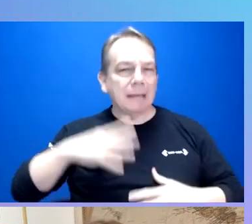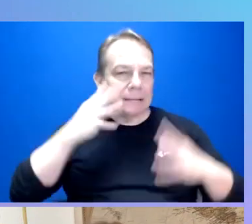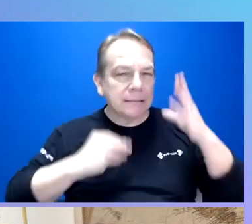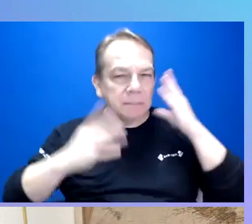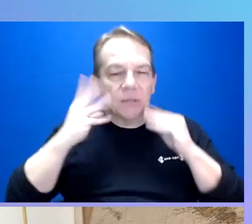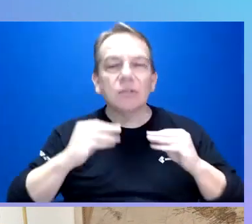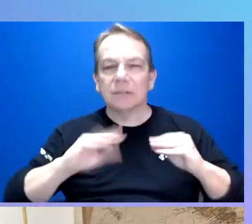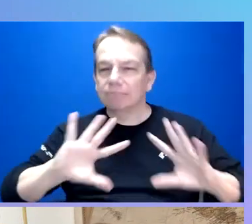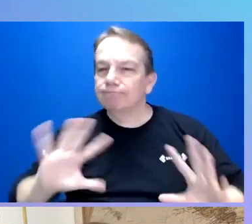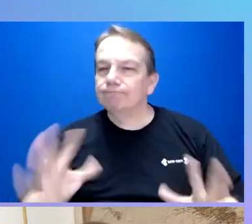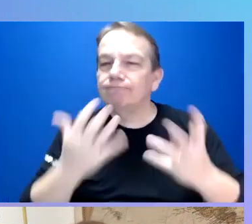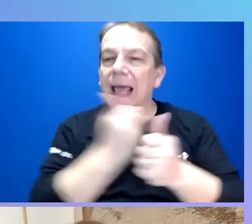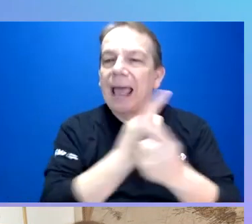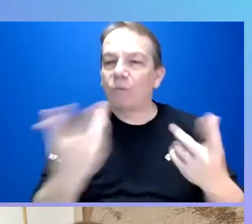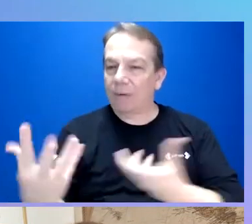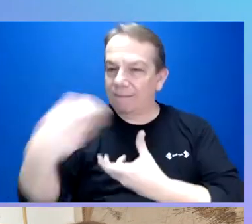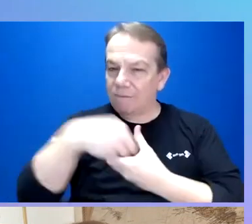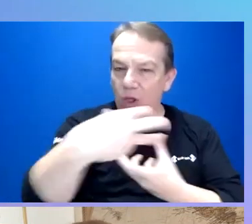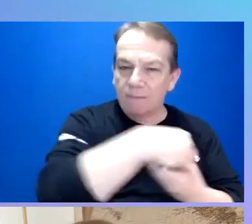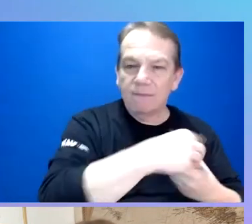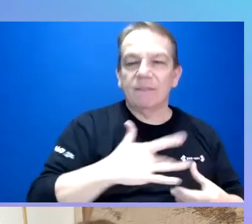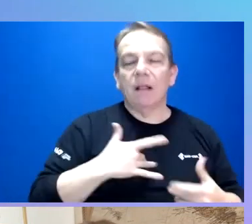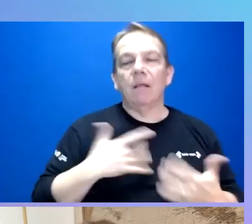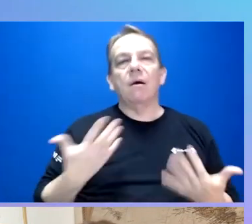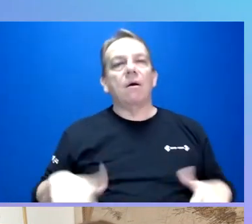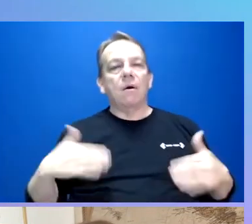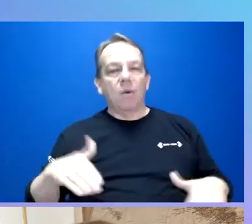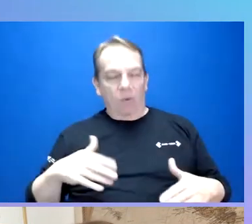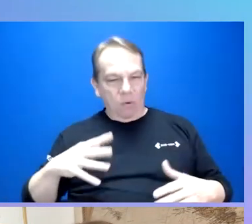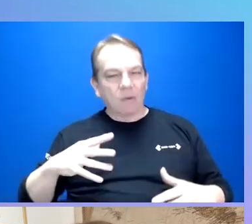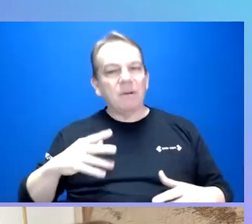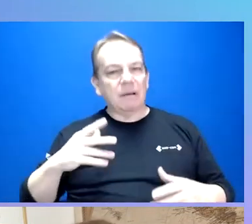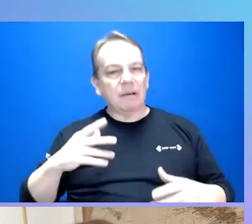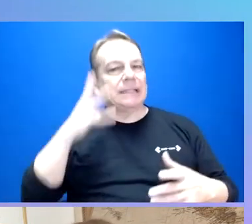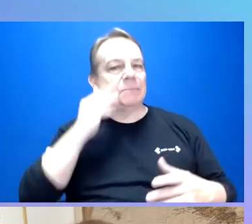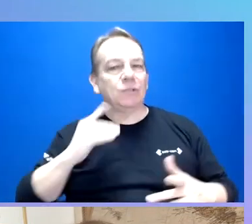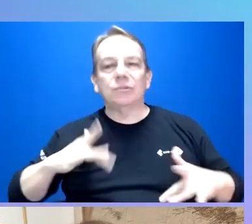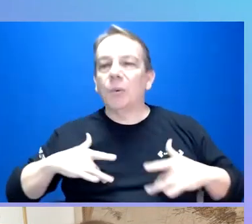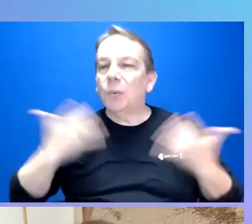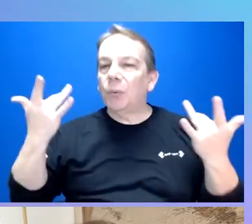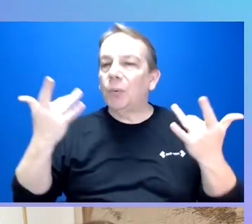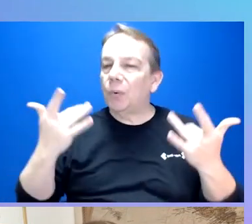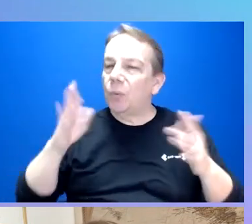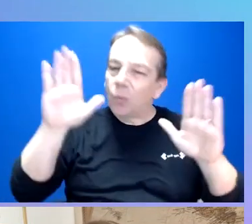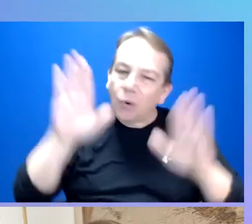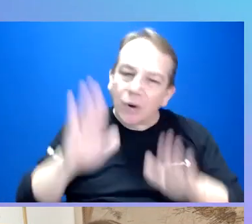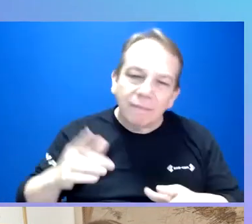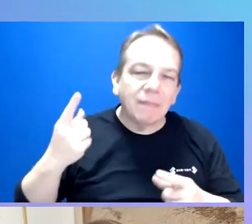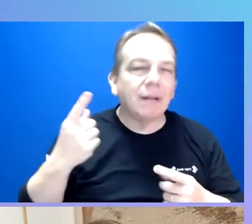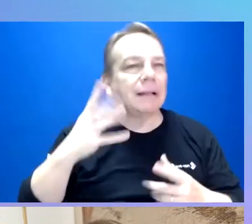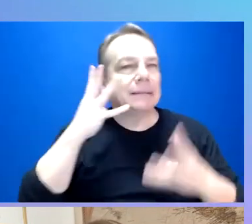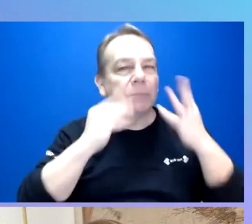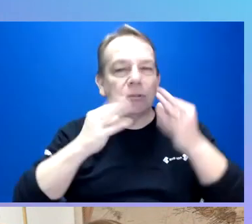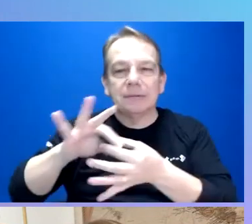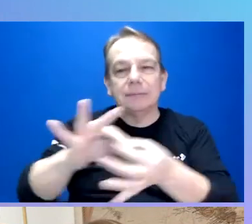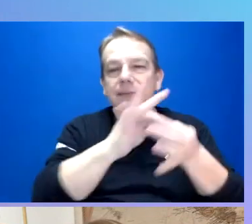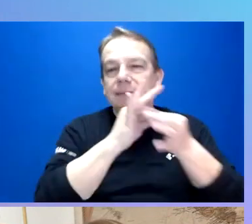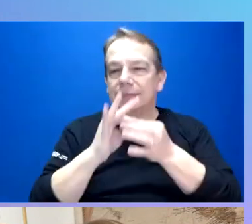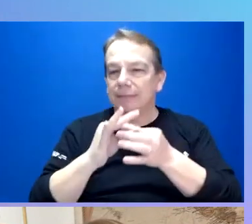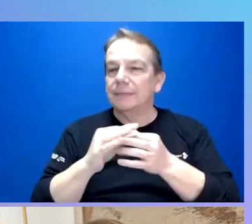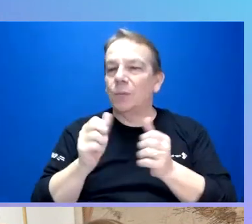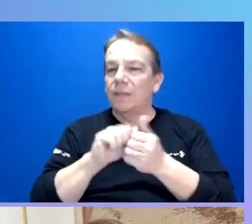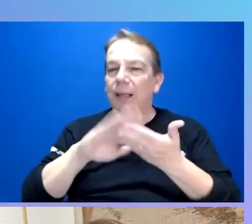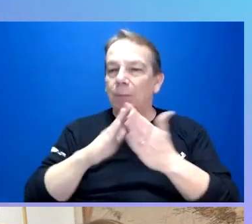to receive information, to explore the world, and to experience joy, wonder, and social connections.